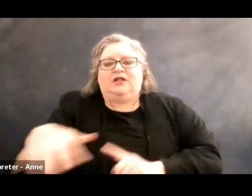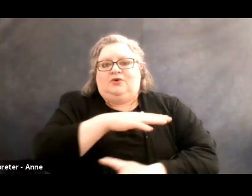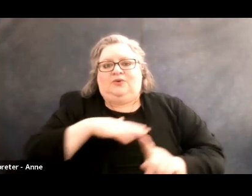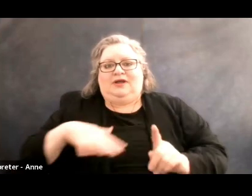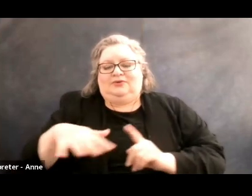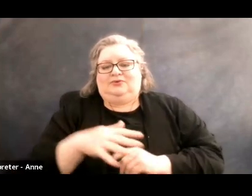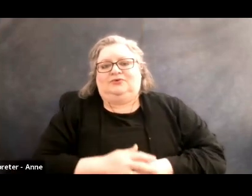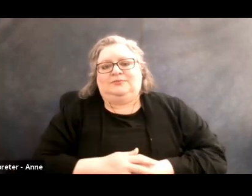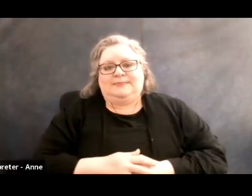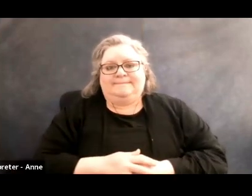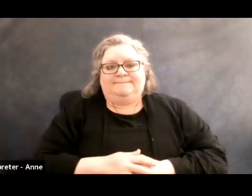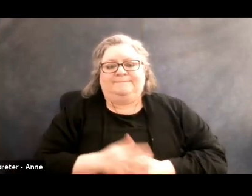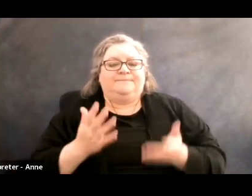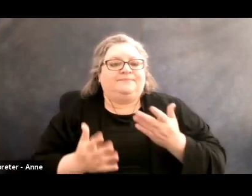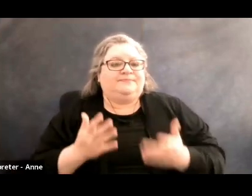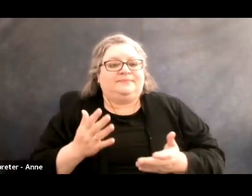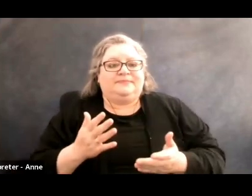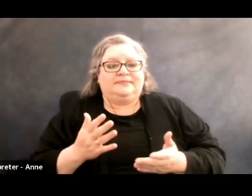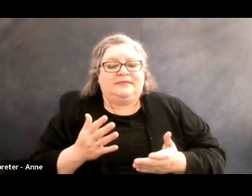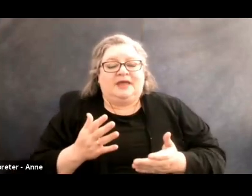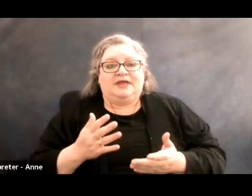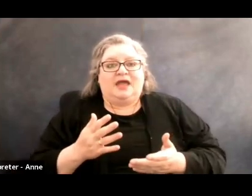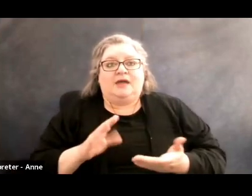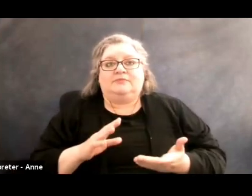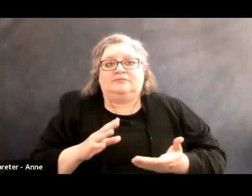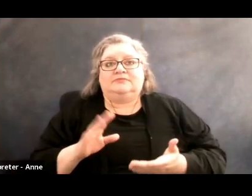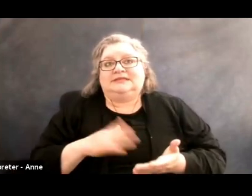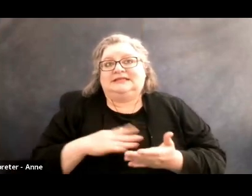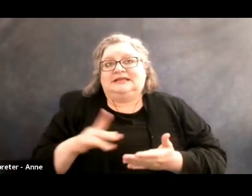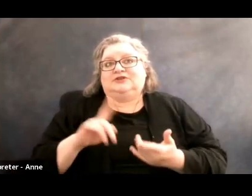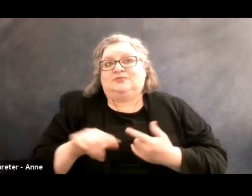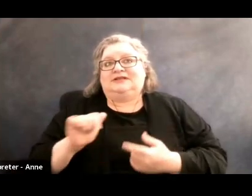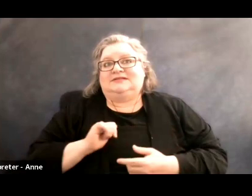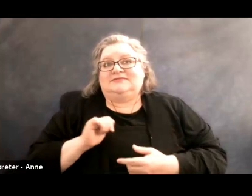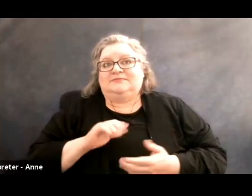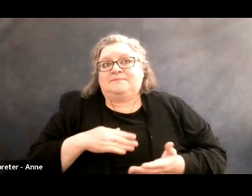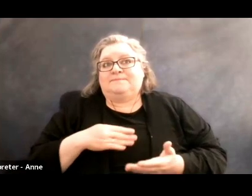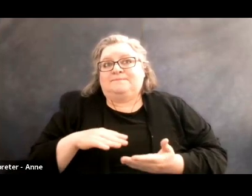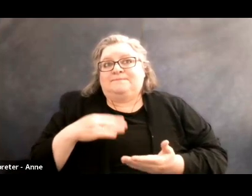looks like maybe I'm humming a little song, or maybe, I'm